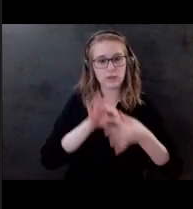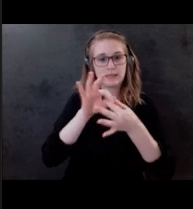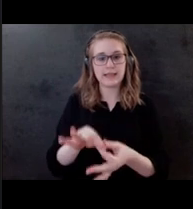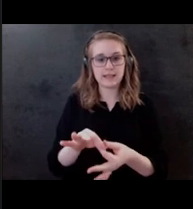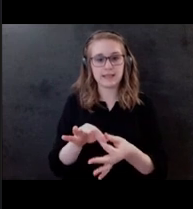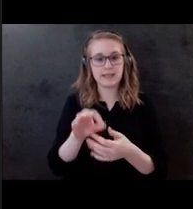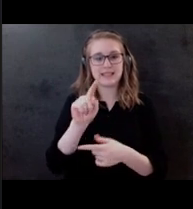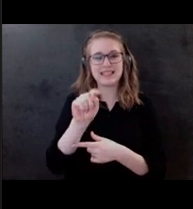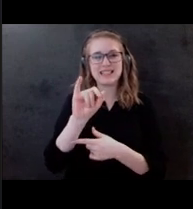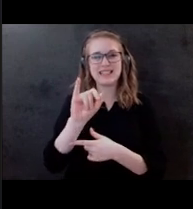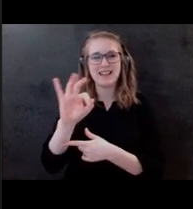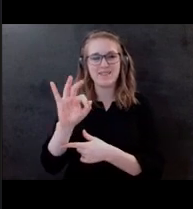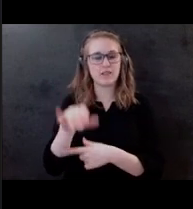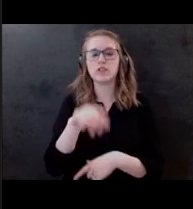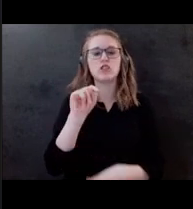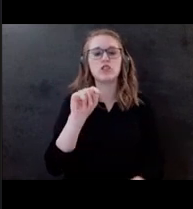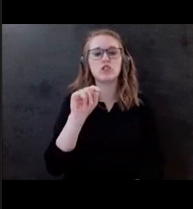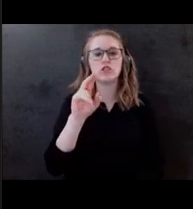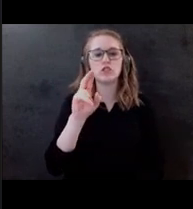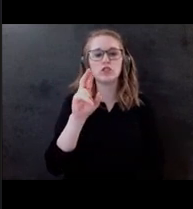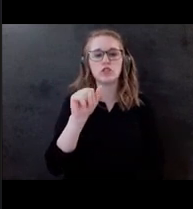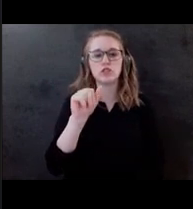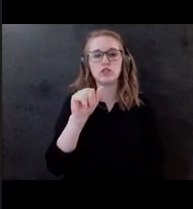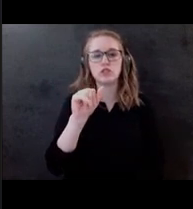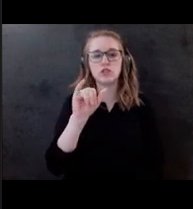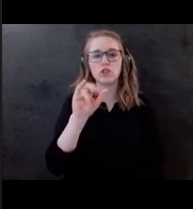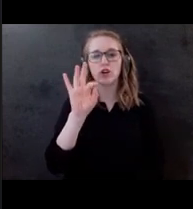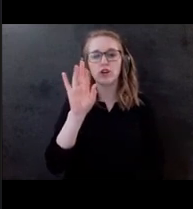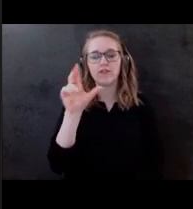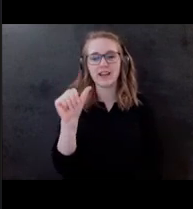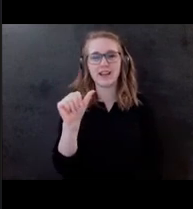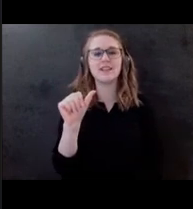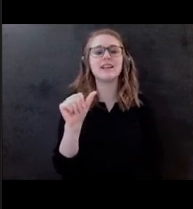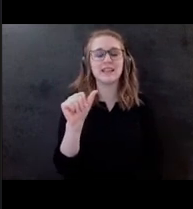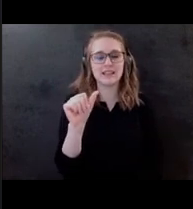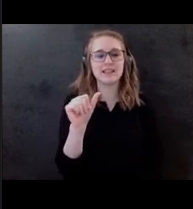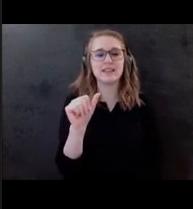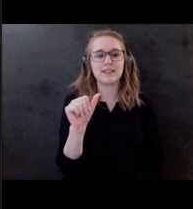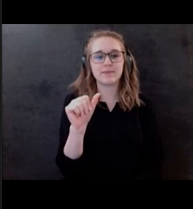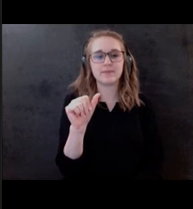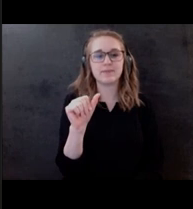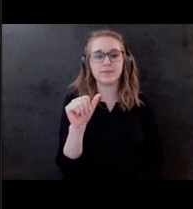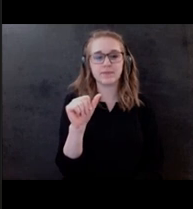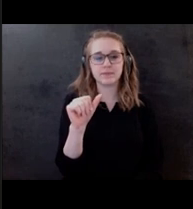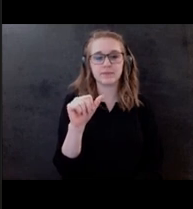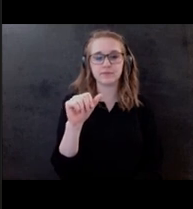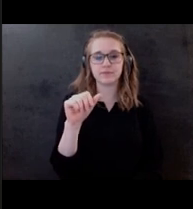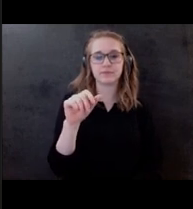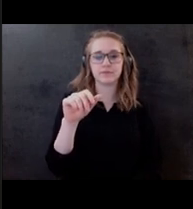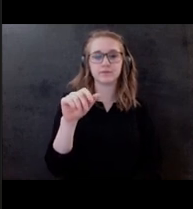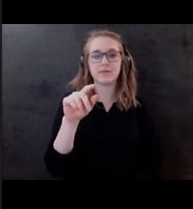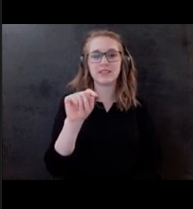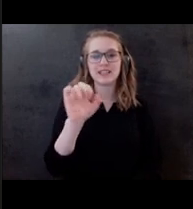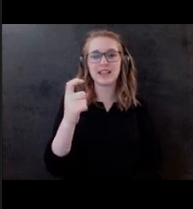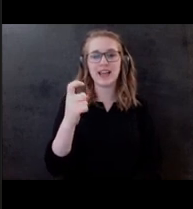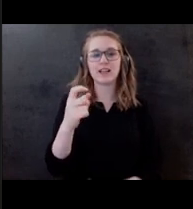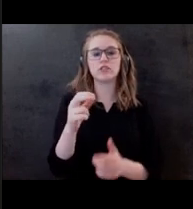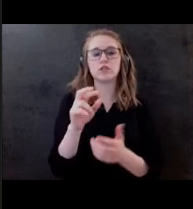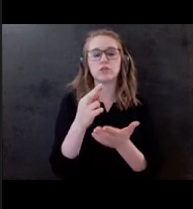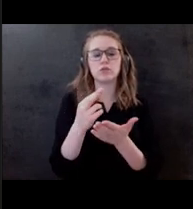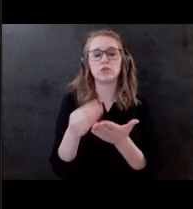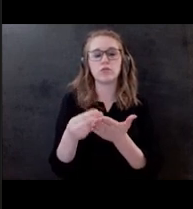TIF, the TRFA, the Tax Increment Revenue Financing Agreement, the expiration of such. You can see that in